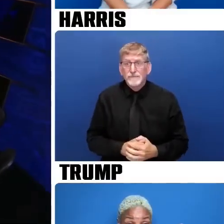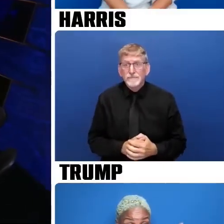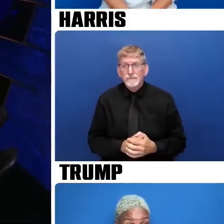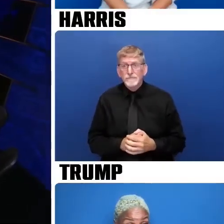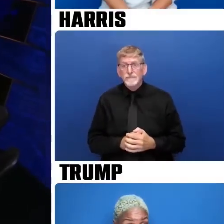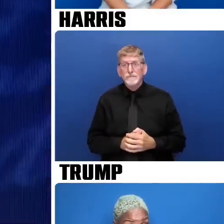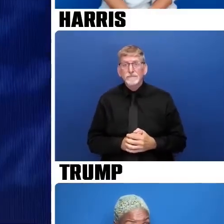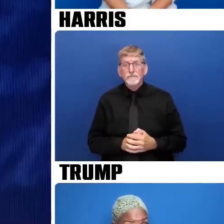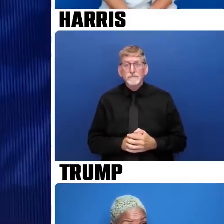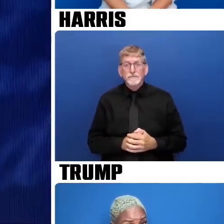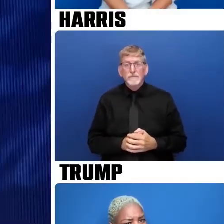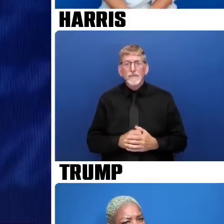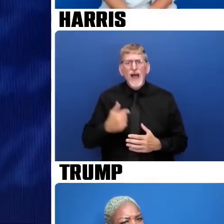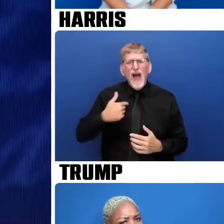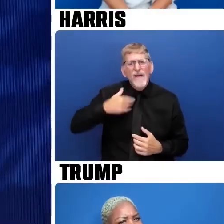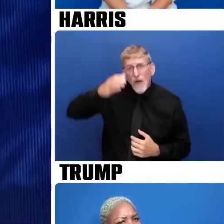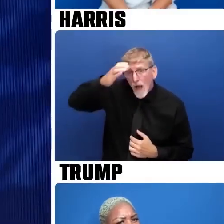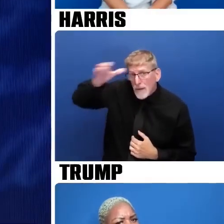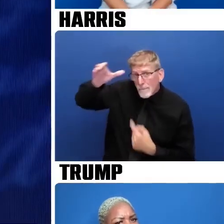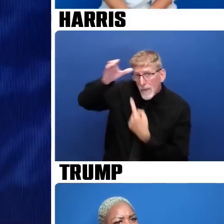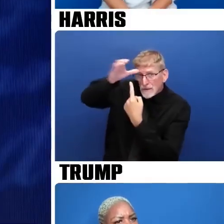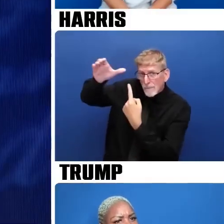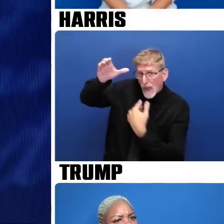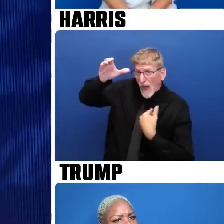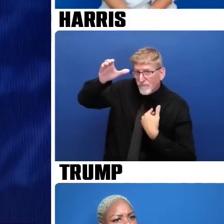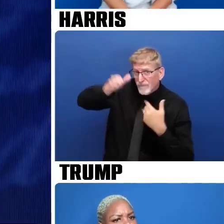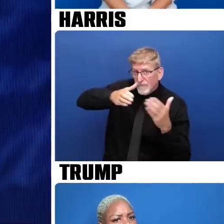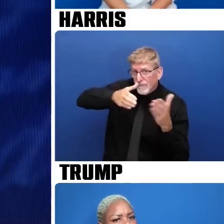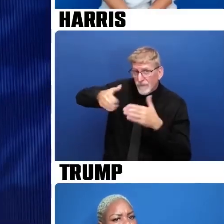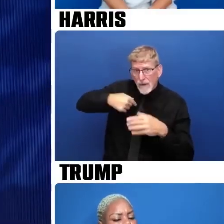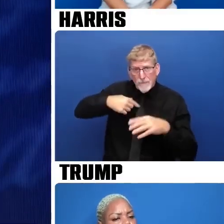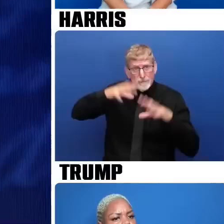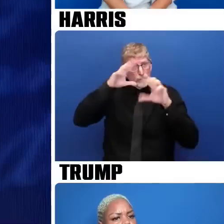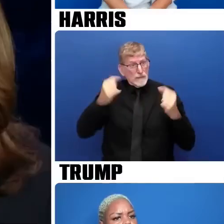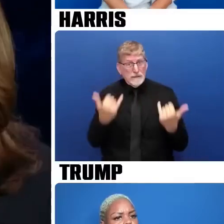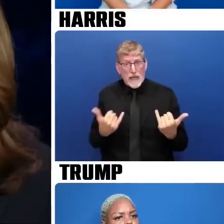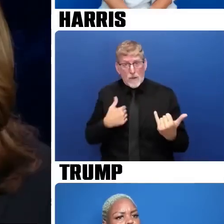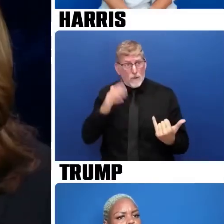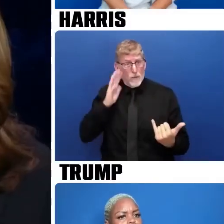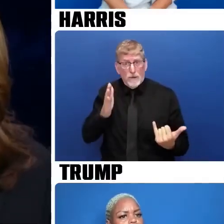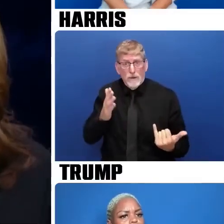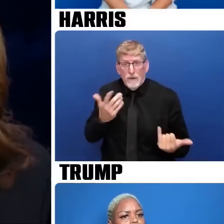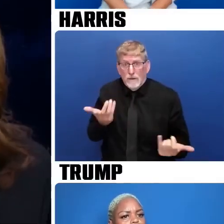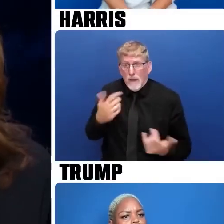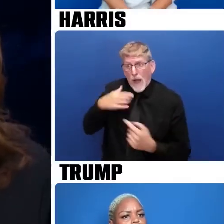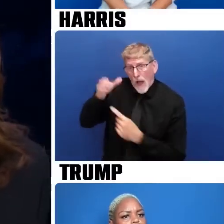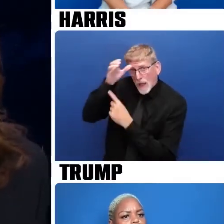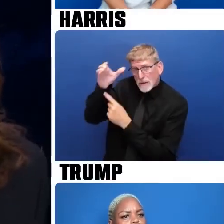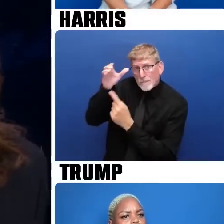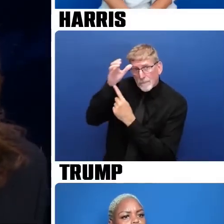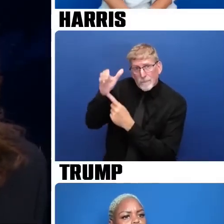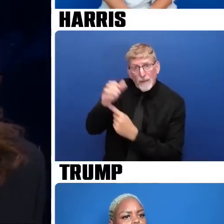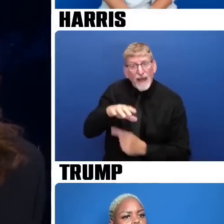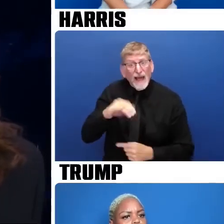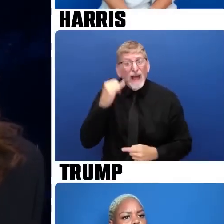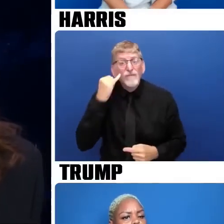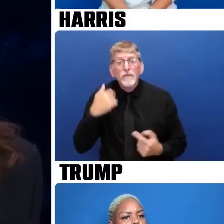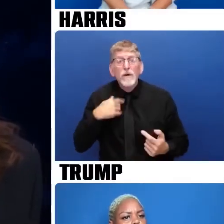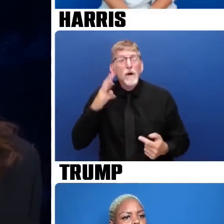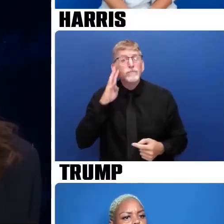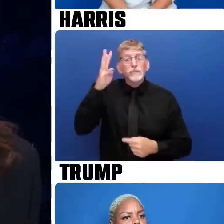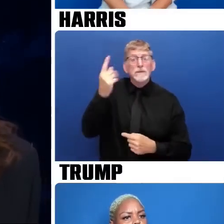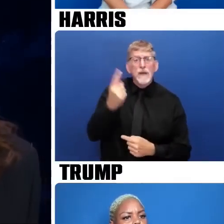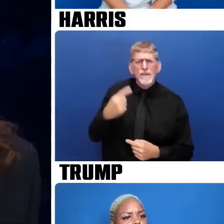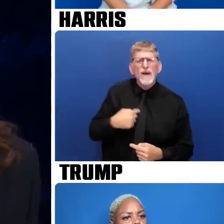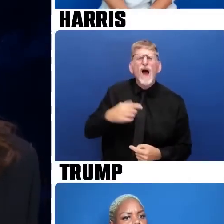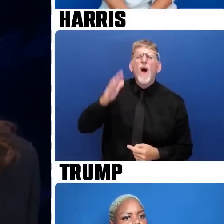concepts of a plan. I'm not president right now. But if we come up with something, I would only change it if we come